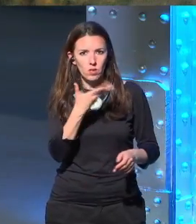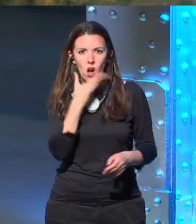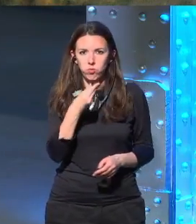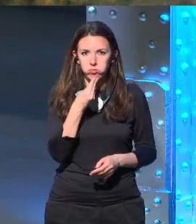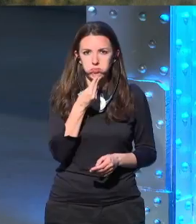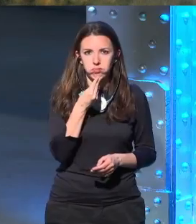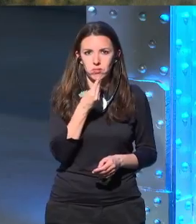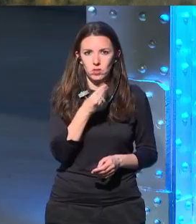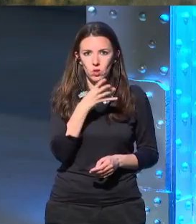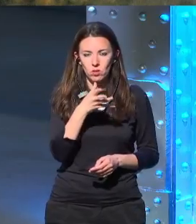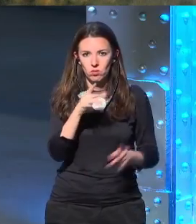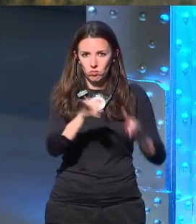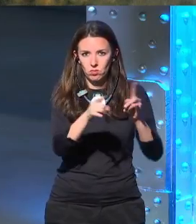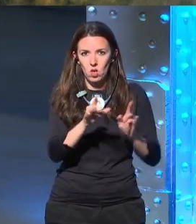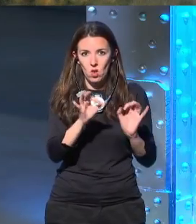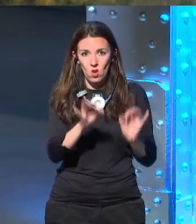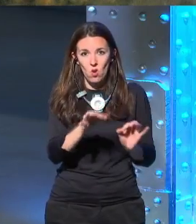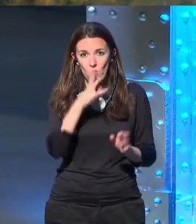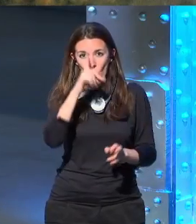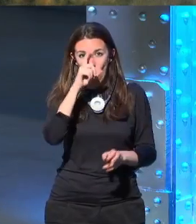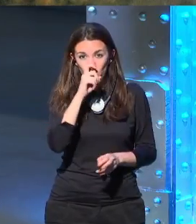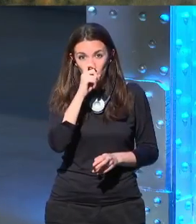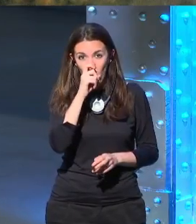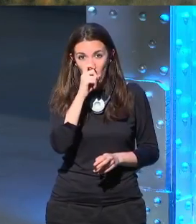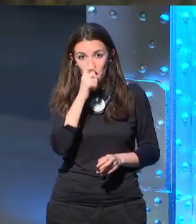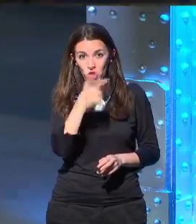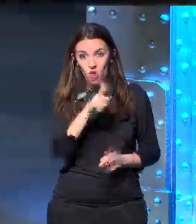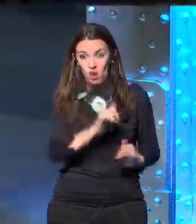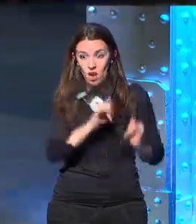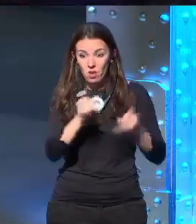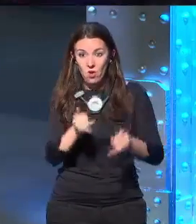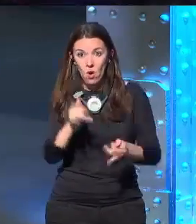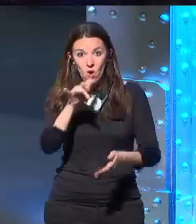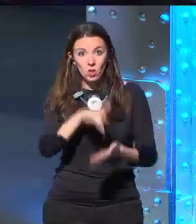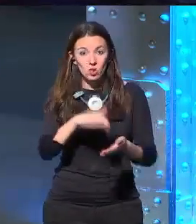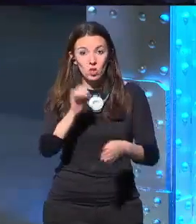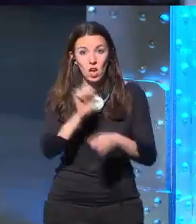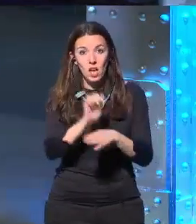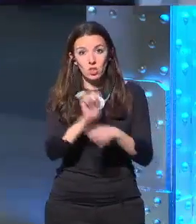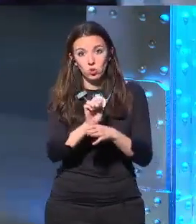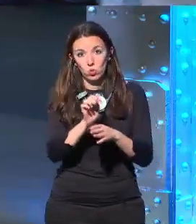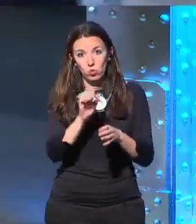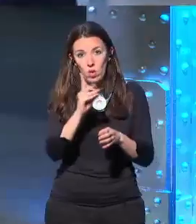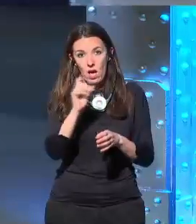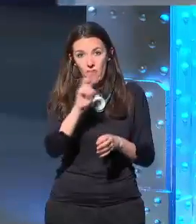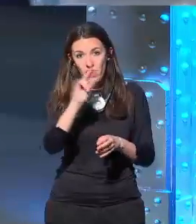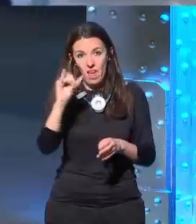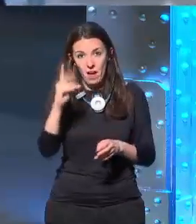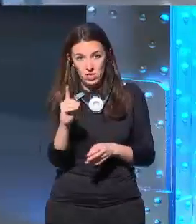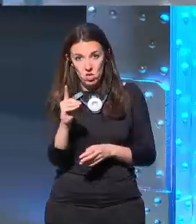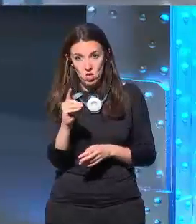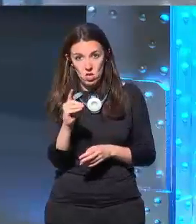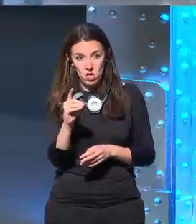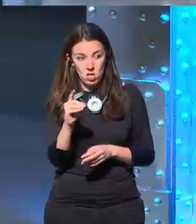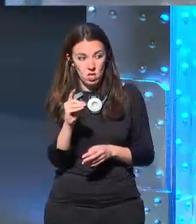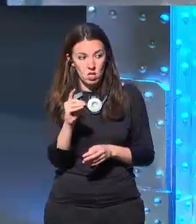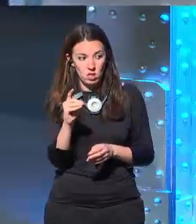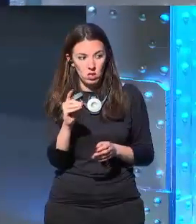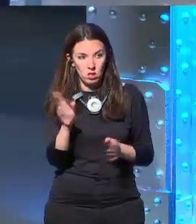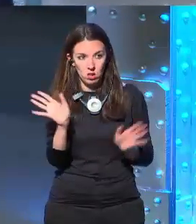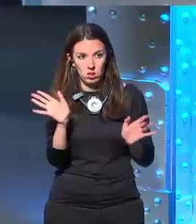the year that Leonardo arrives, does a statue of David. Good-looking statue of David. And